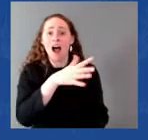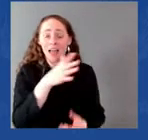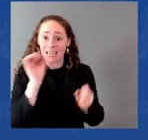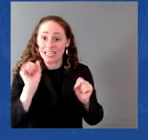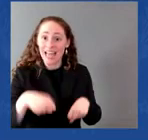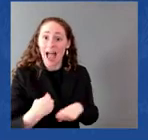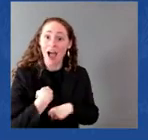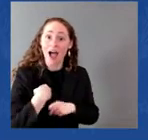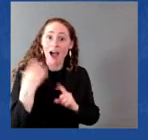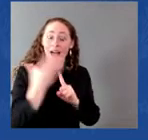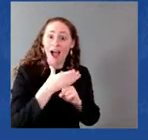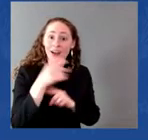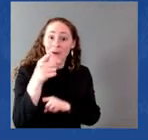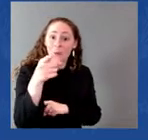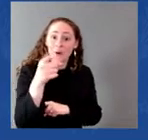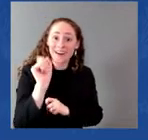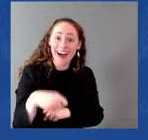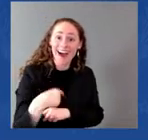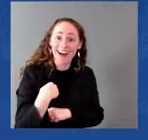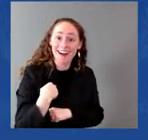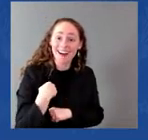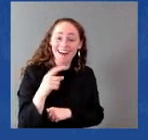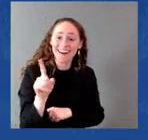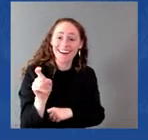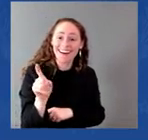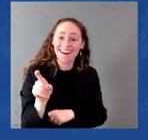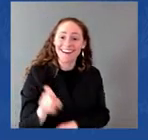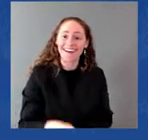you? Steve, I'm afraid you understand me too well.